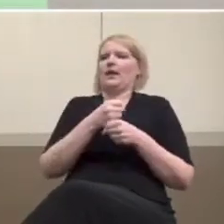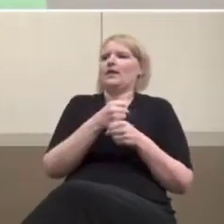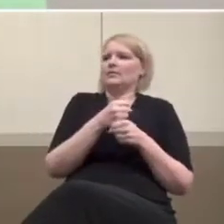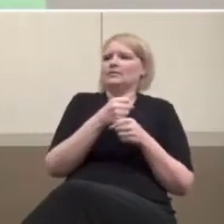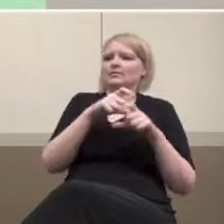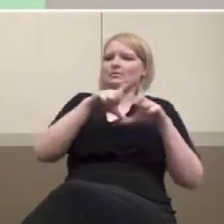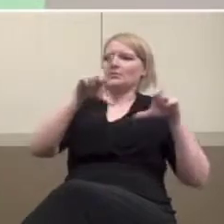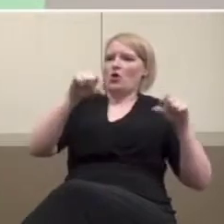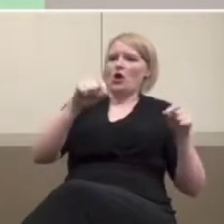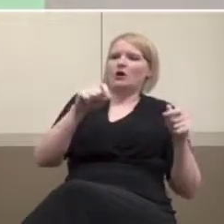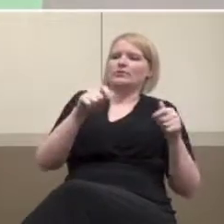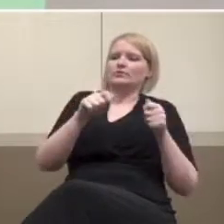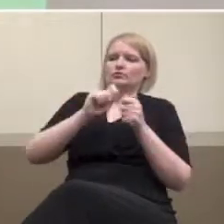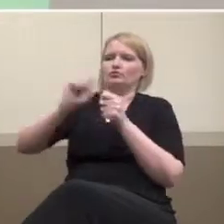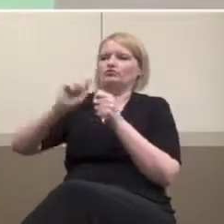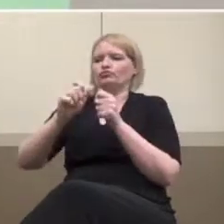mail.